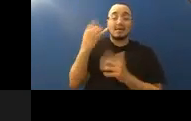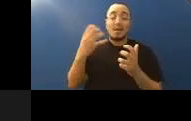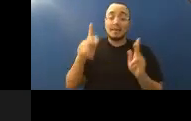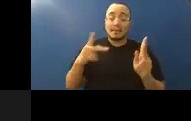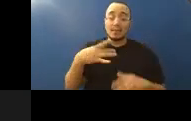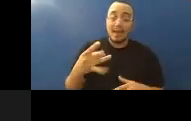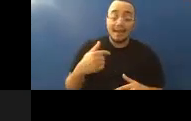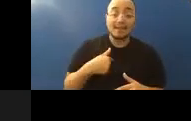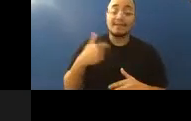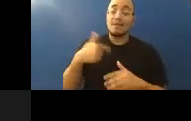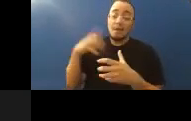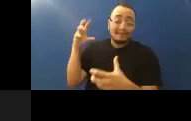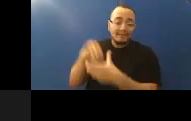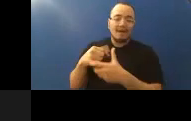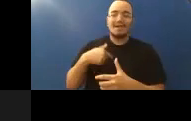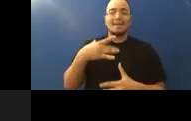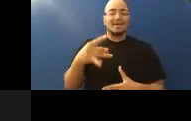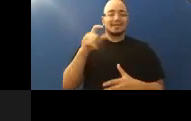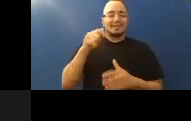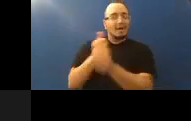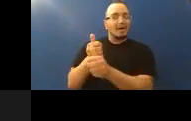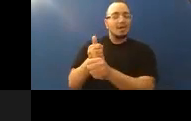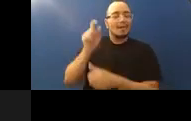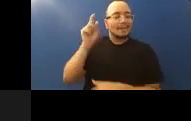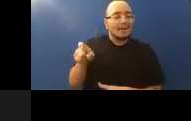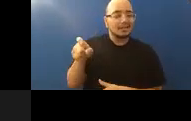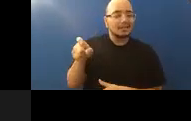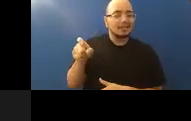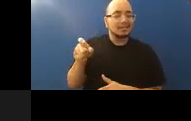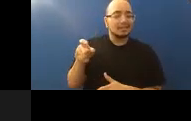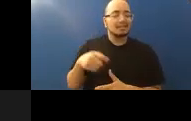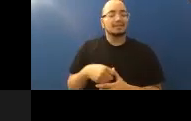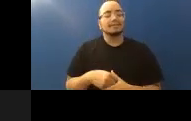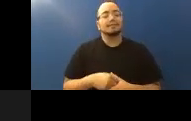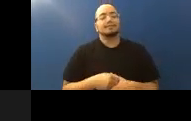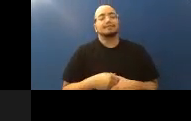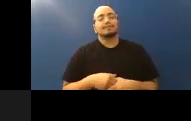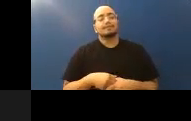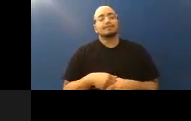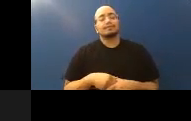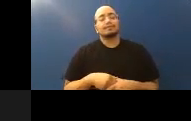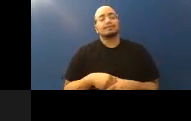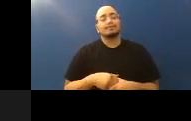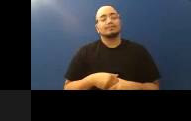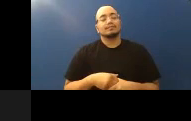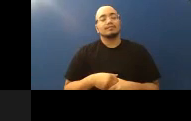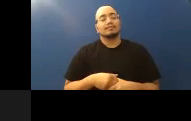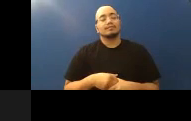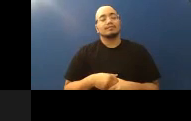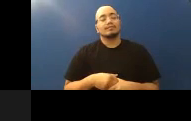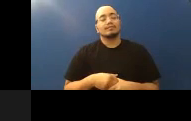societal definition of what masculinity is. And, you know, I wonder